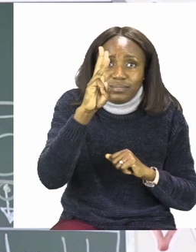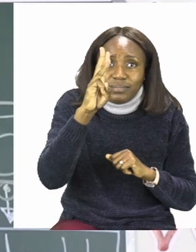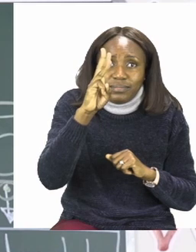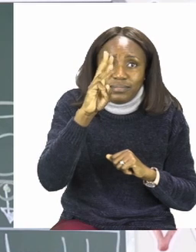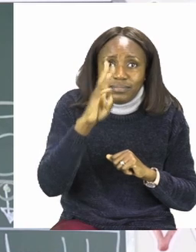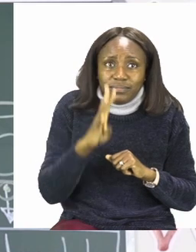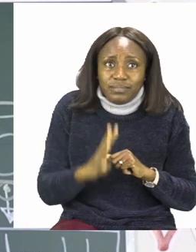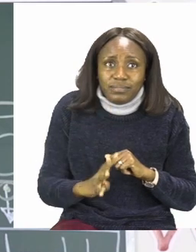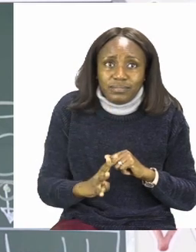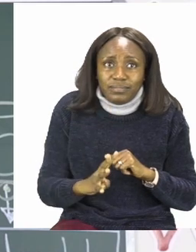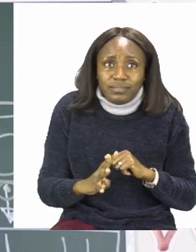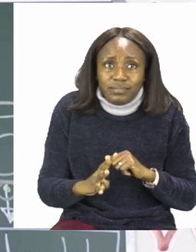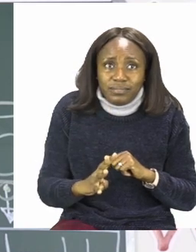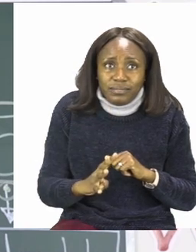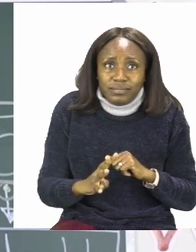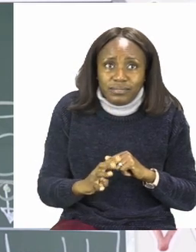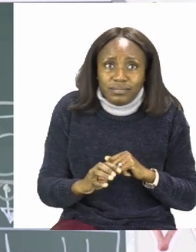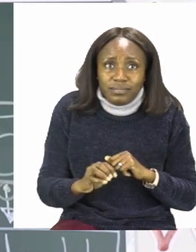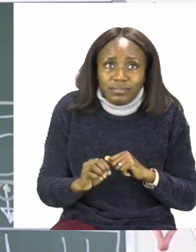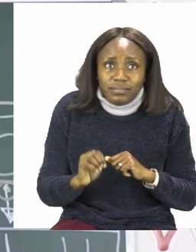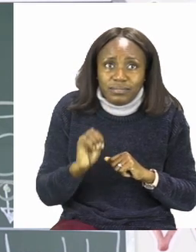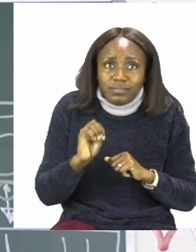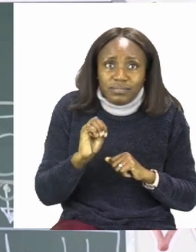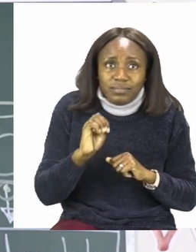3, 4,